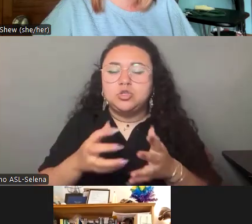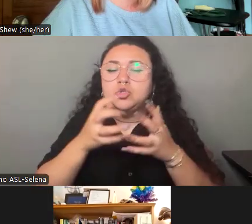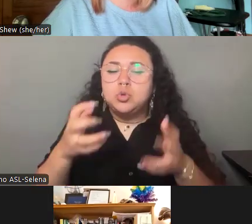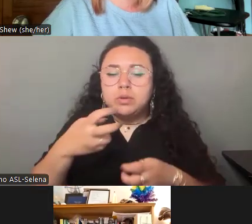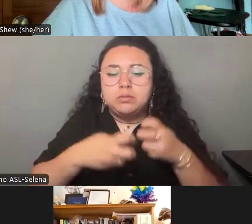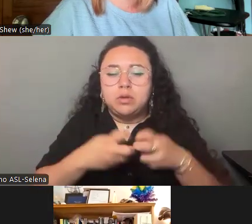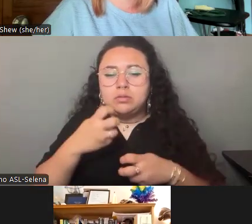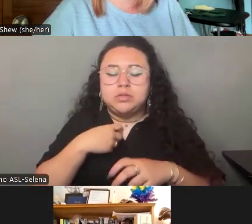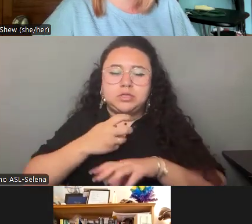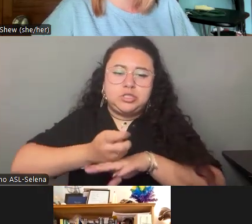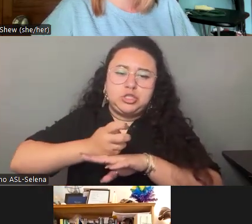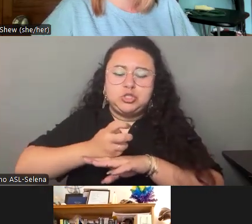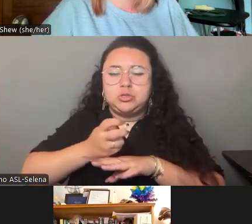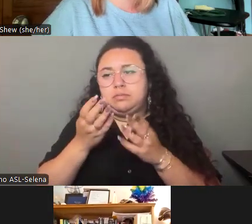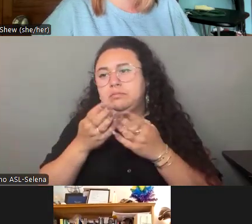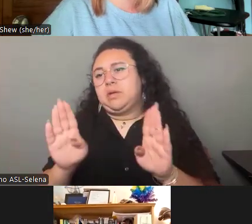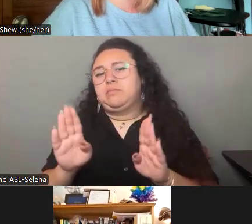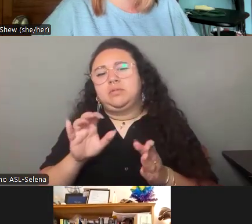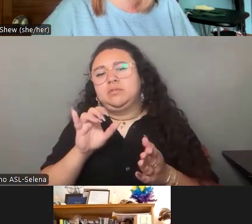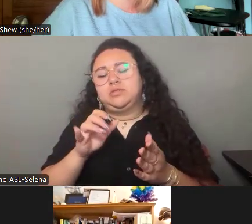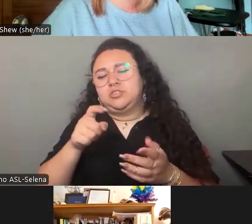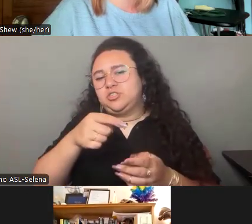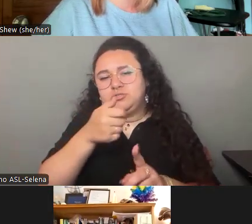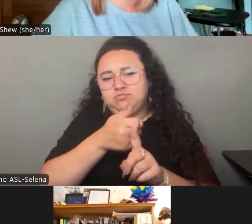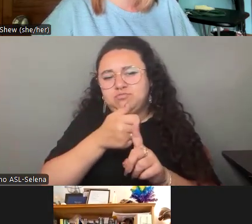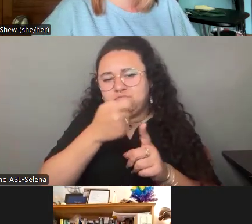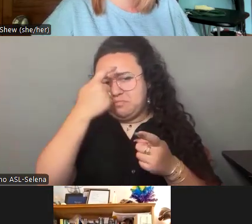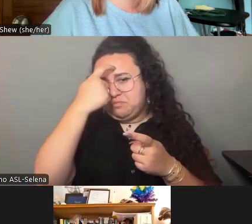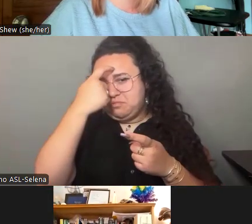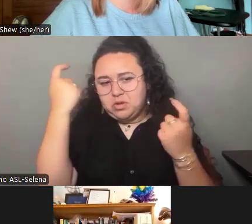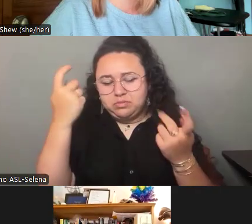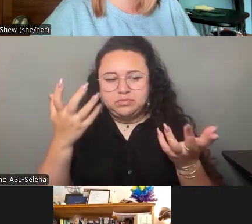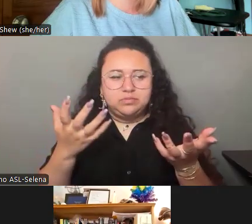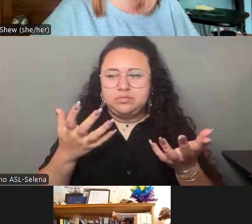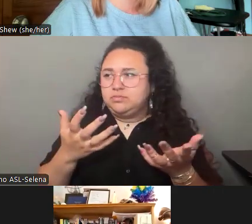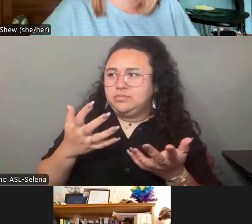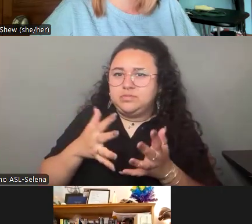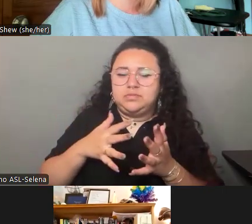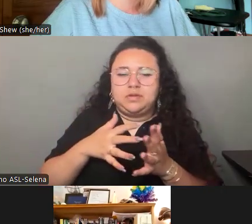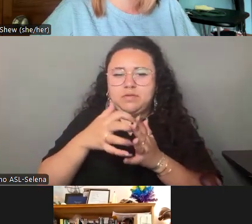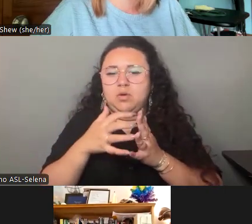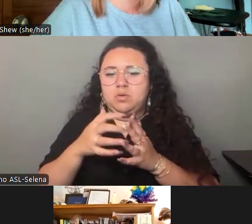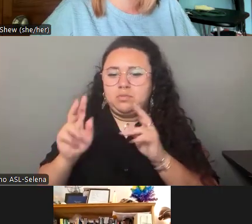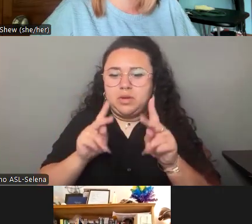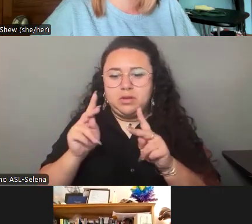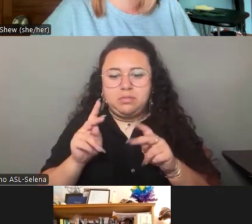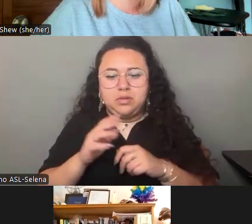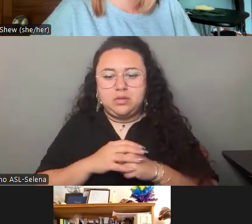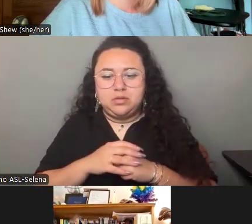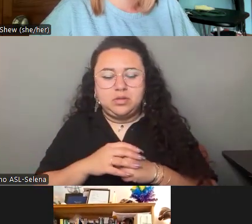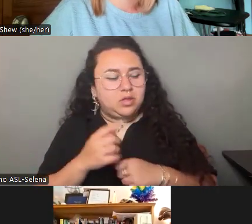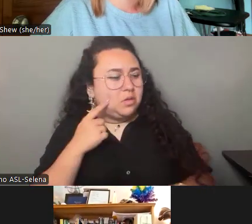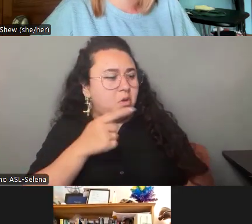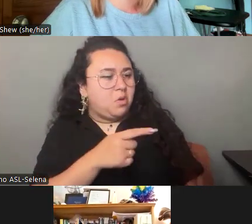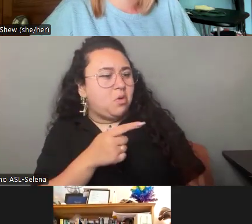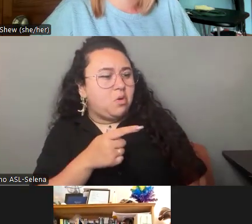where she had had seizures in public that had left her vulnerable in particular ways, or people reading her as